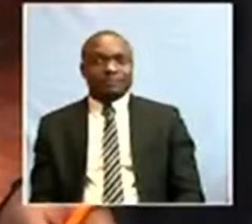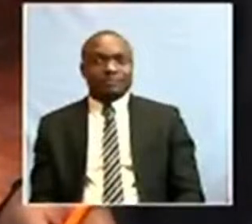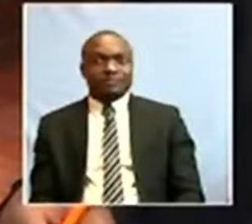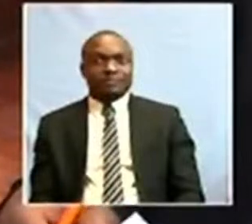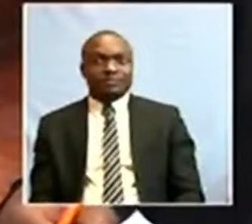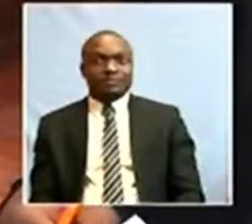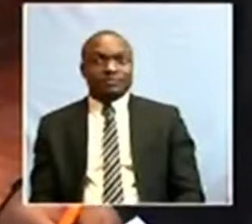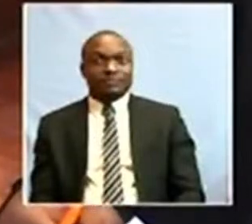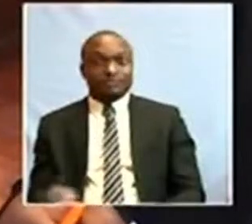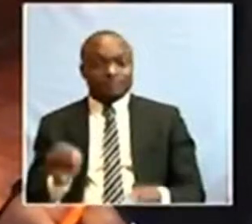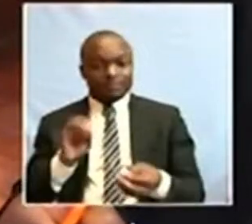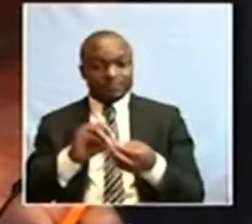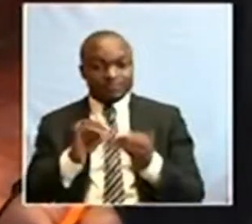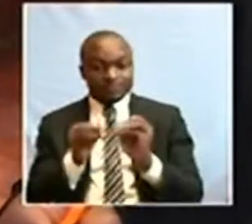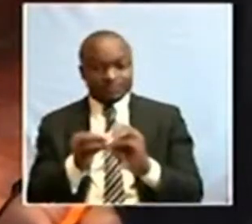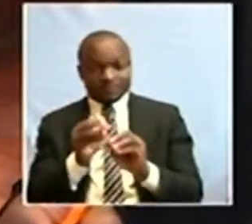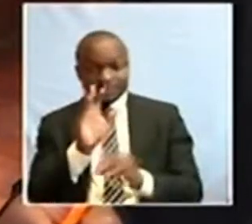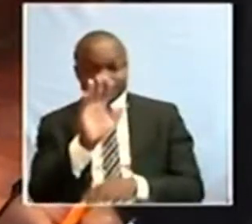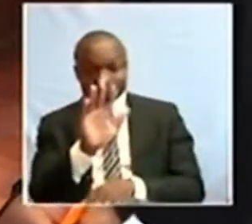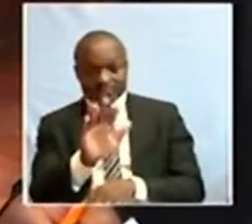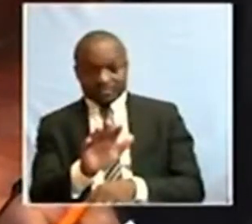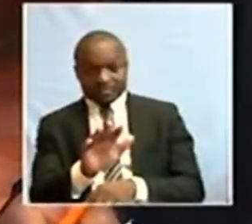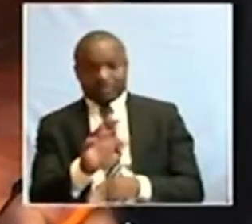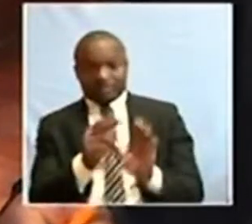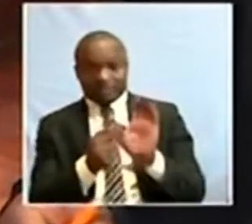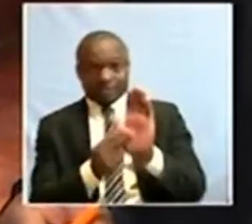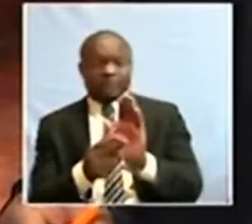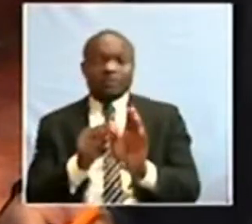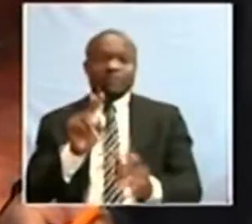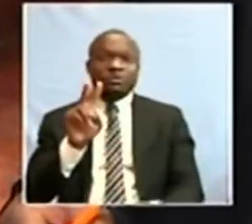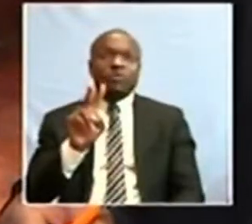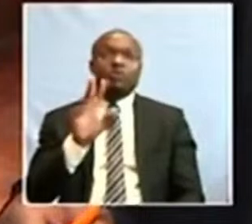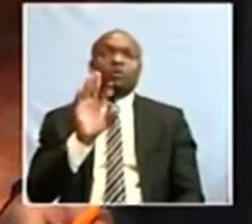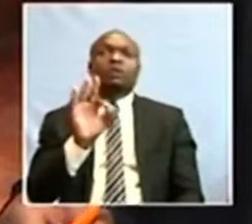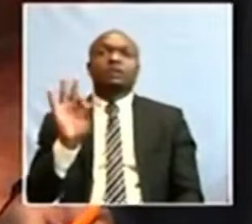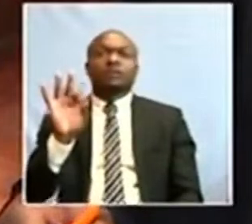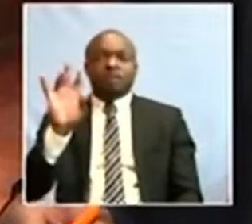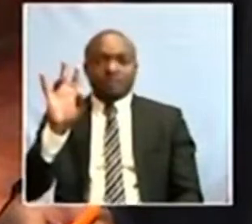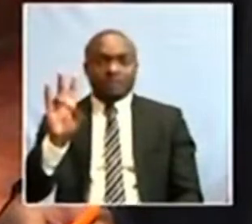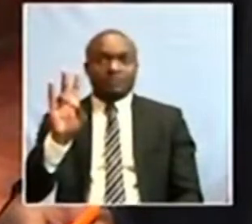the figure in the sentence should read the 299,708, Chair.